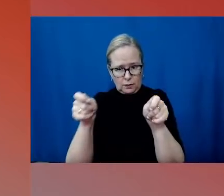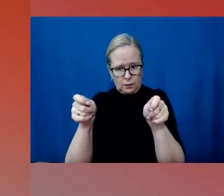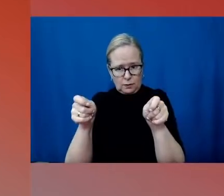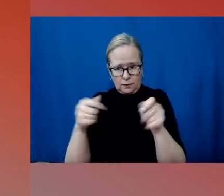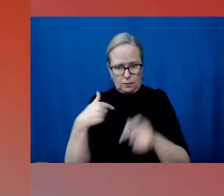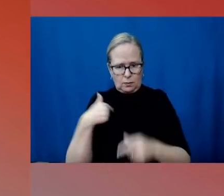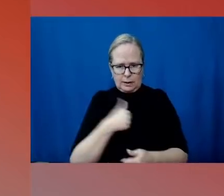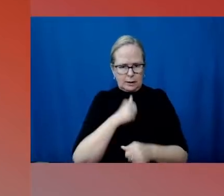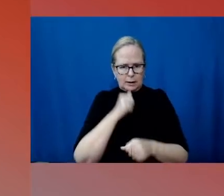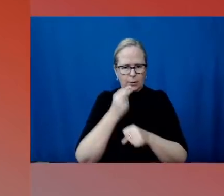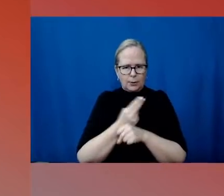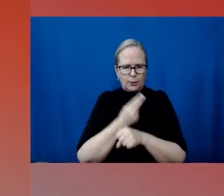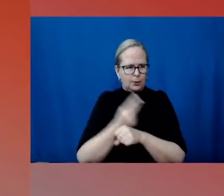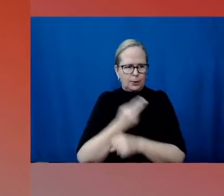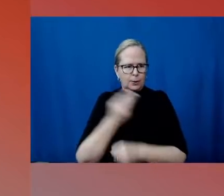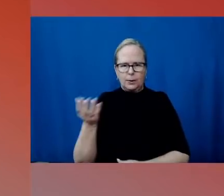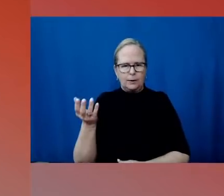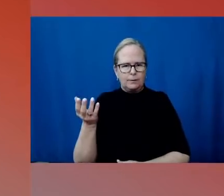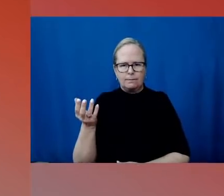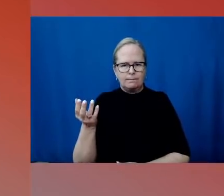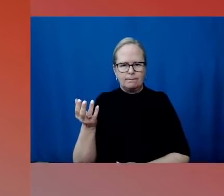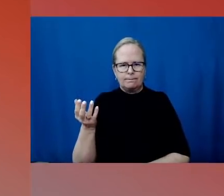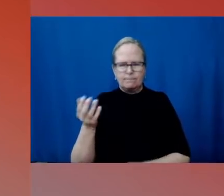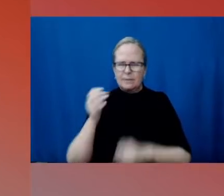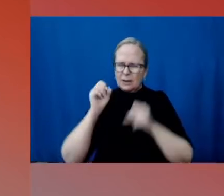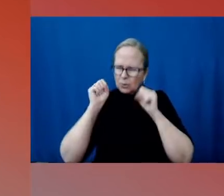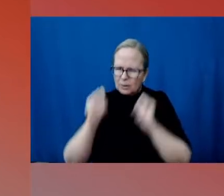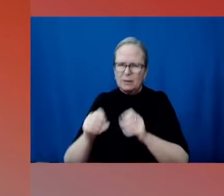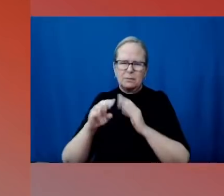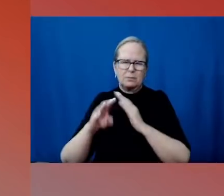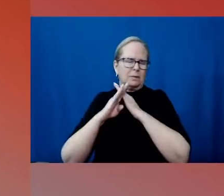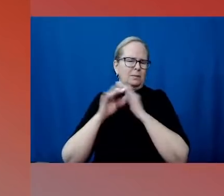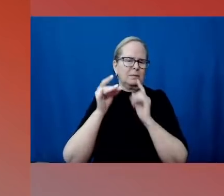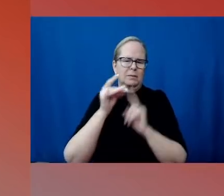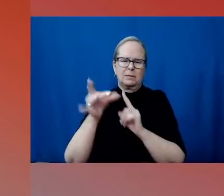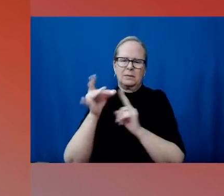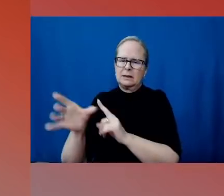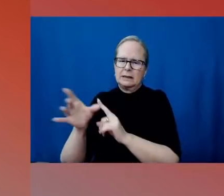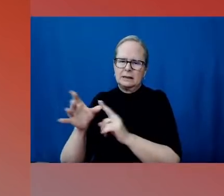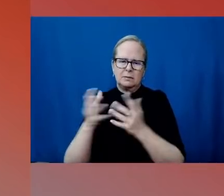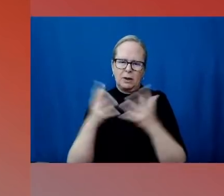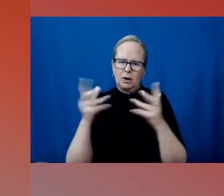we should really prevent transmission as much as we can. Thank you.